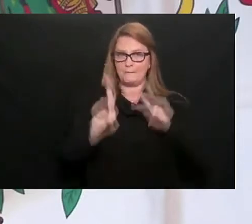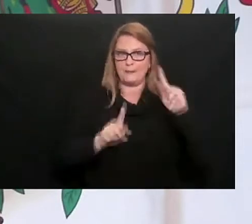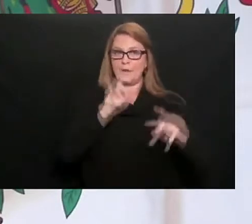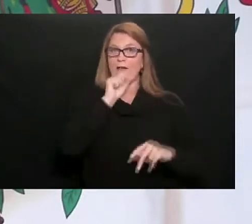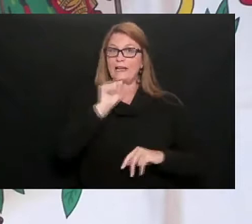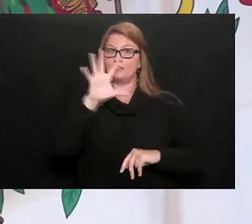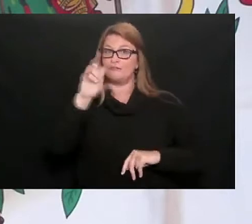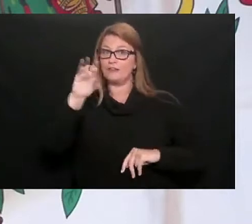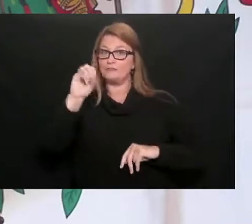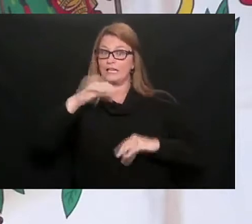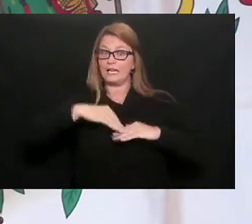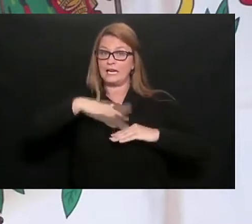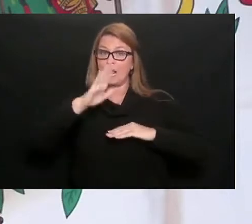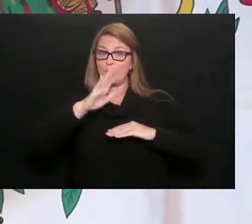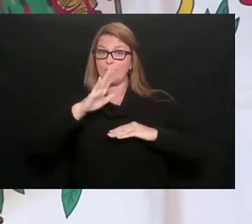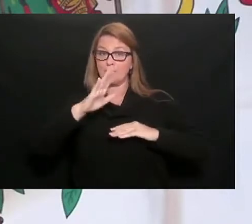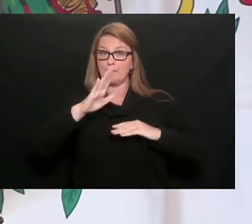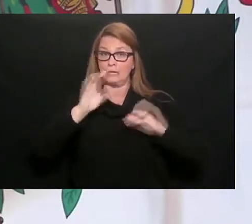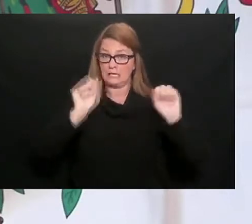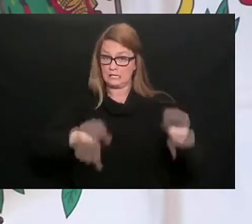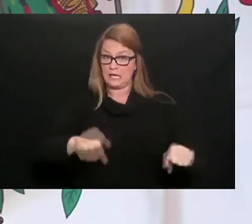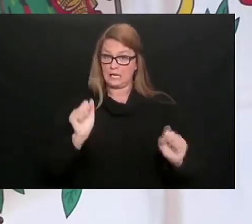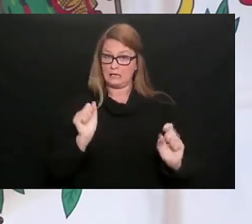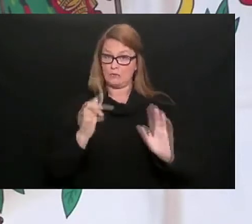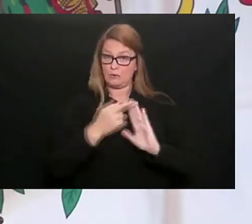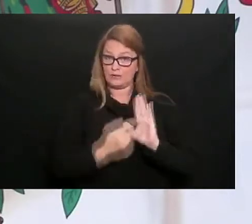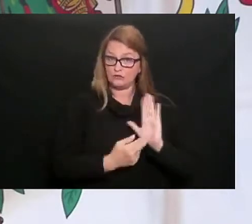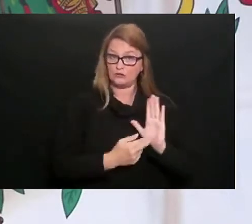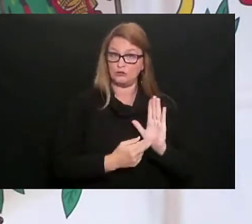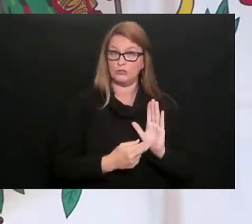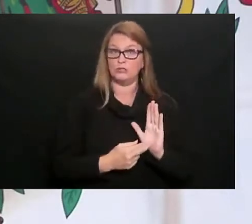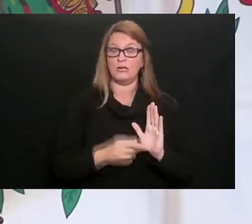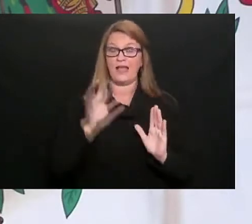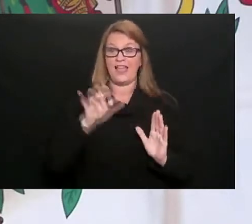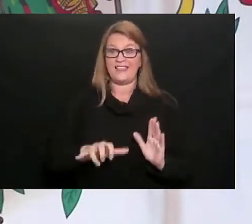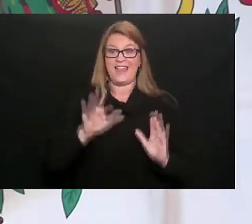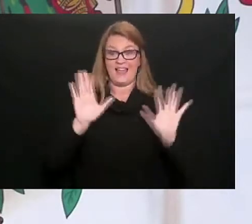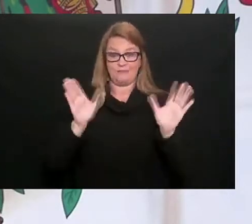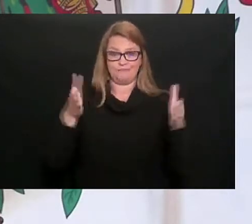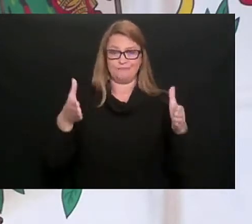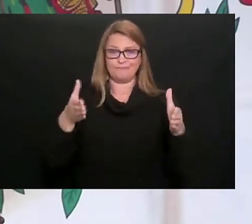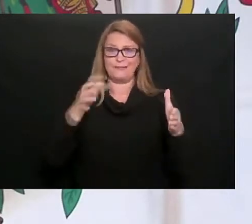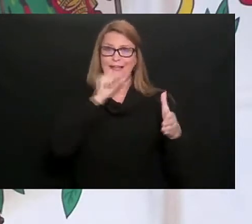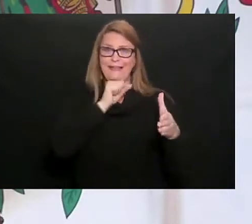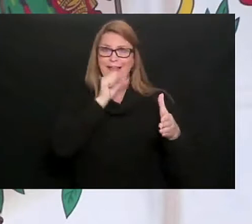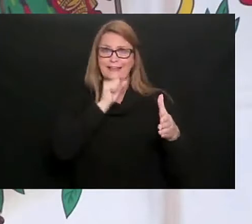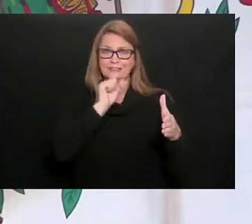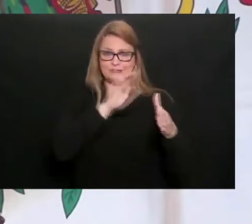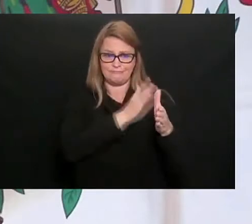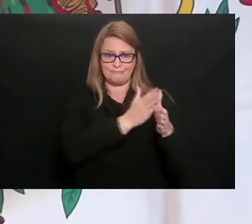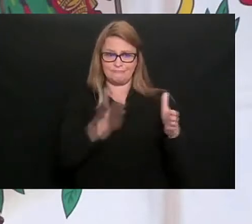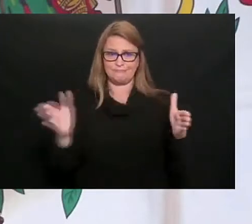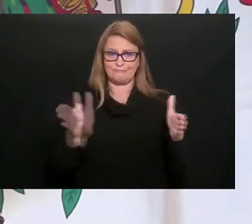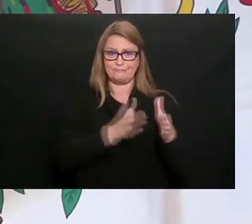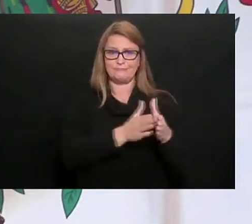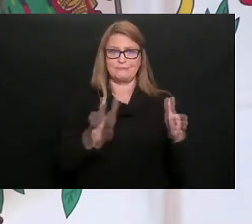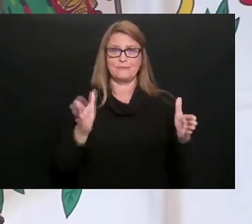eligible. This is the target age range that we need to encourage people now, as well as our young people with